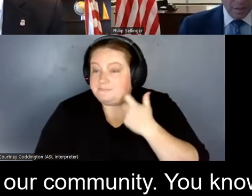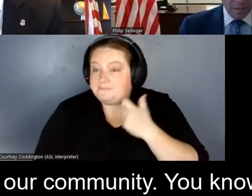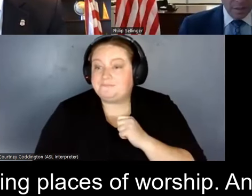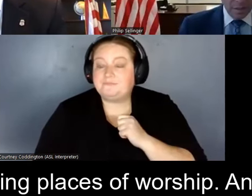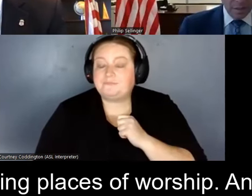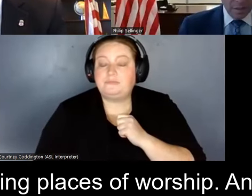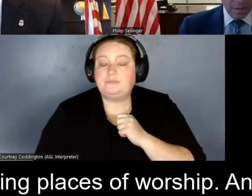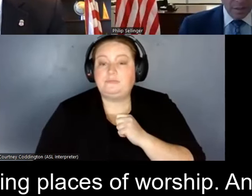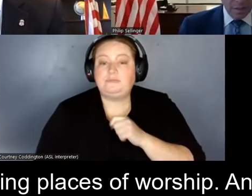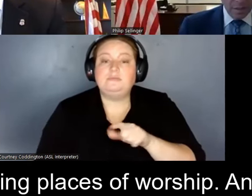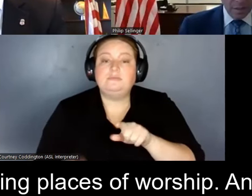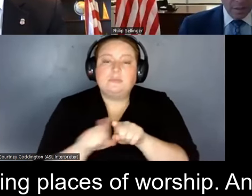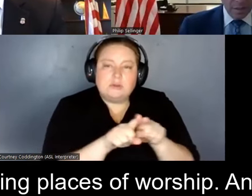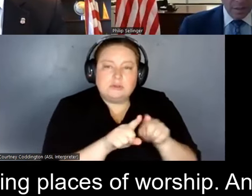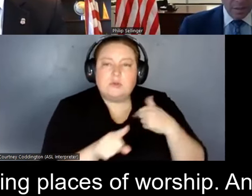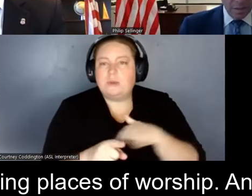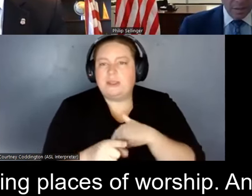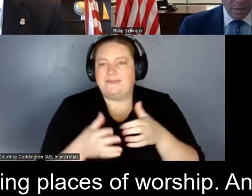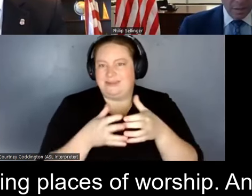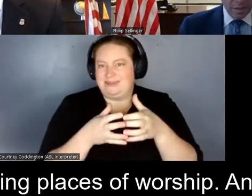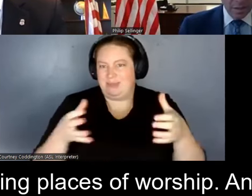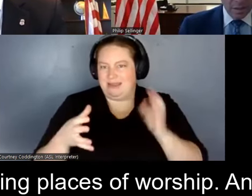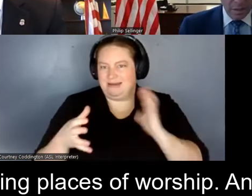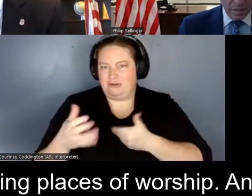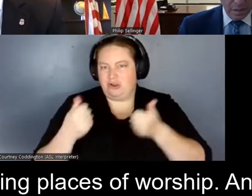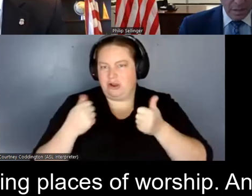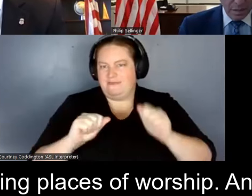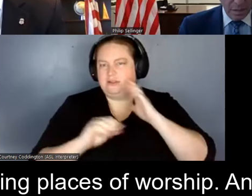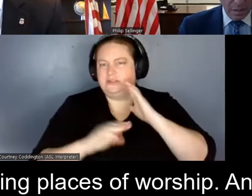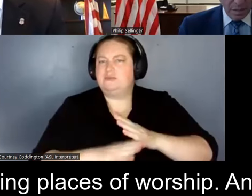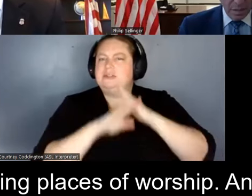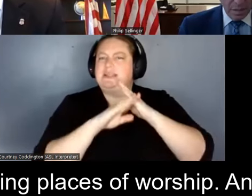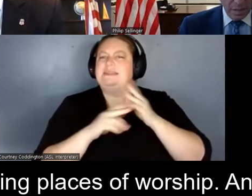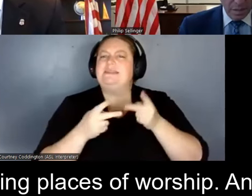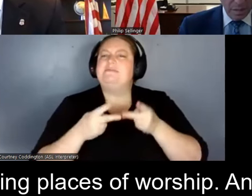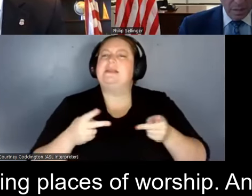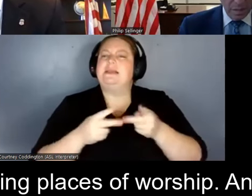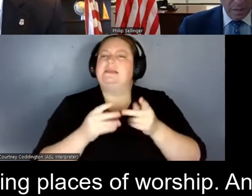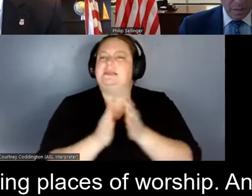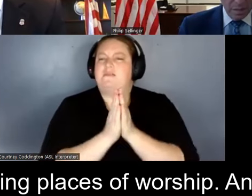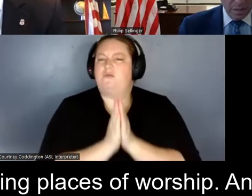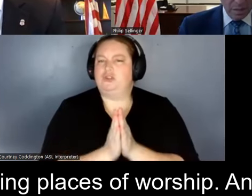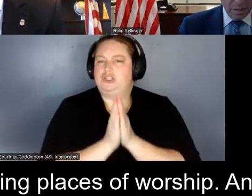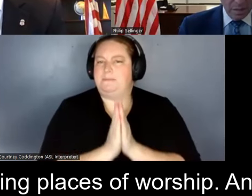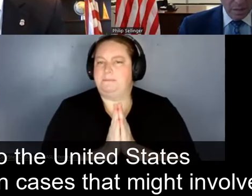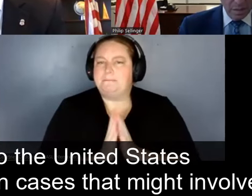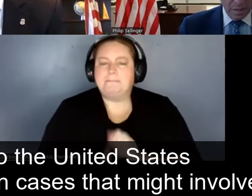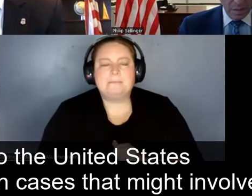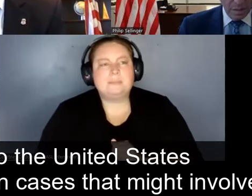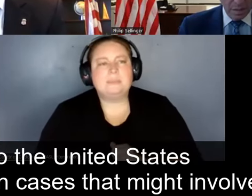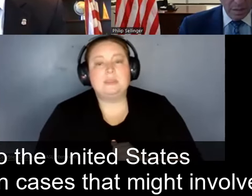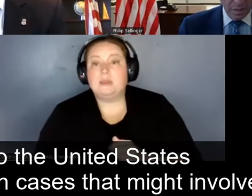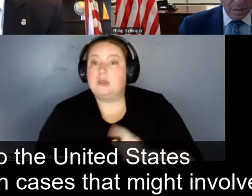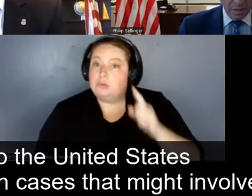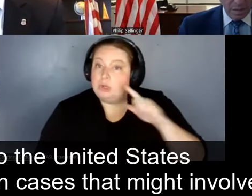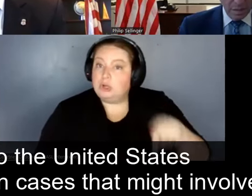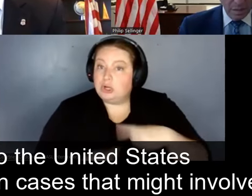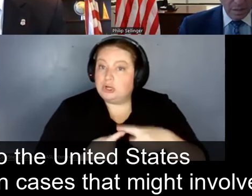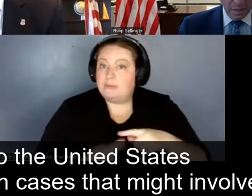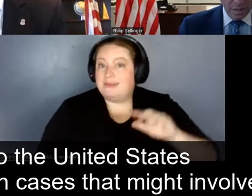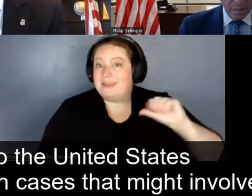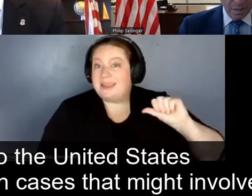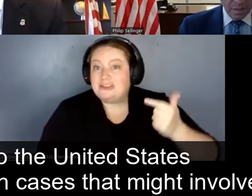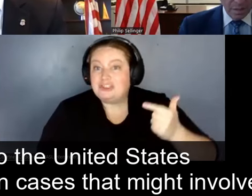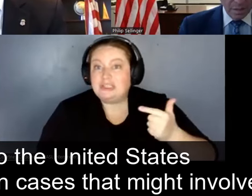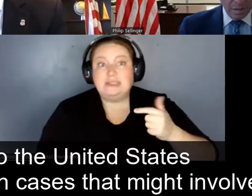we've also expanded our efforts on protecting places of worship. So we heard about the Attorney General's directive to the